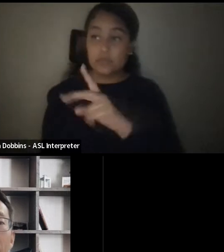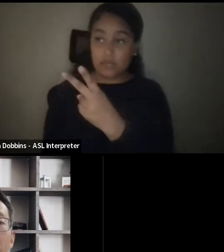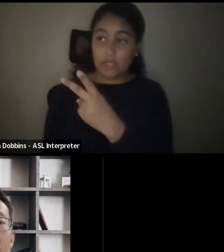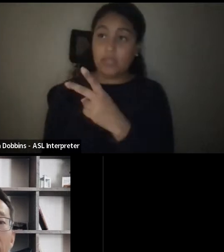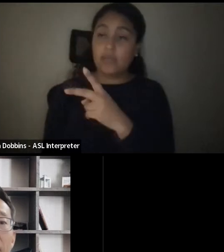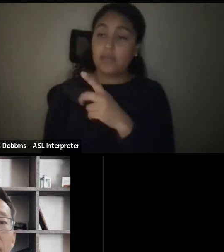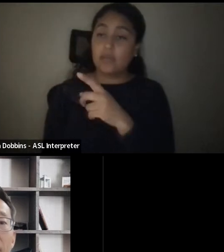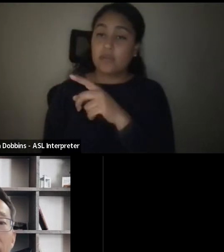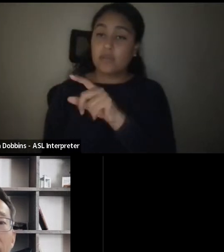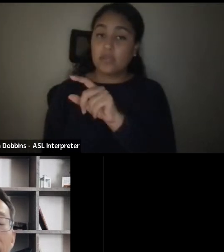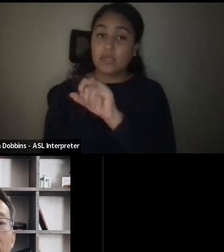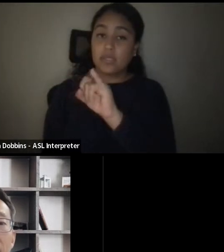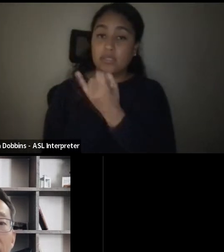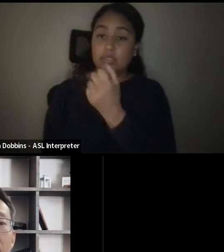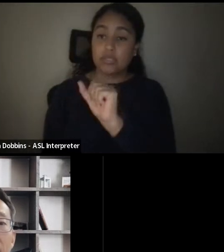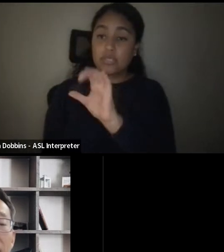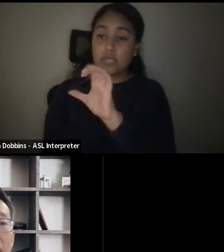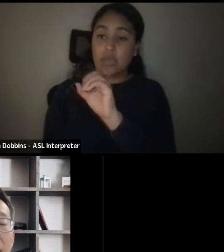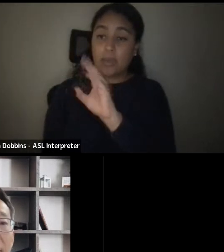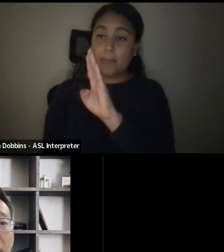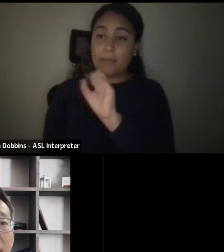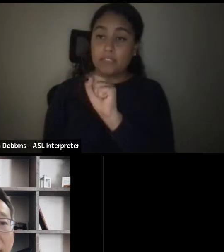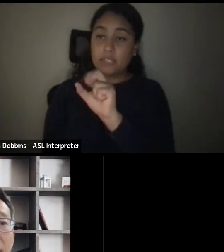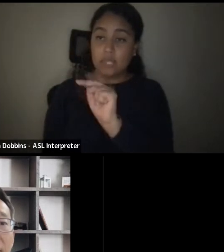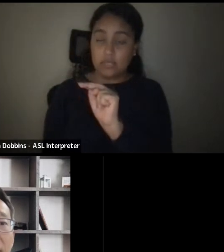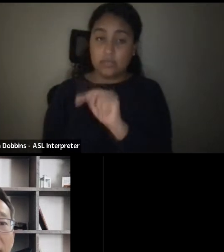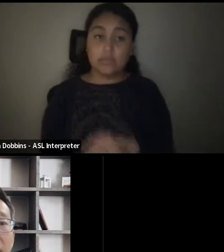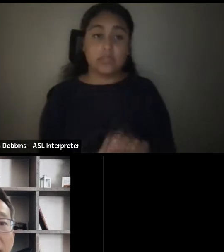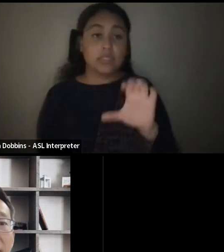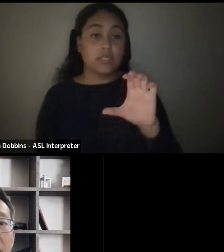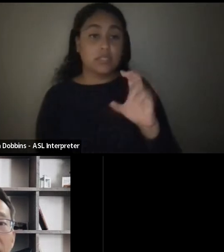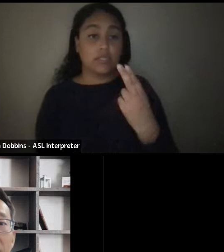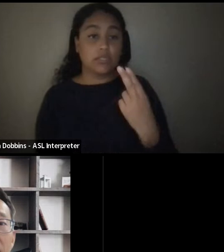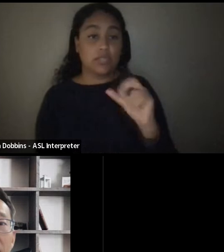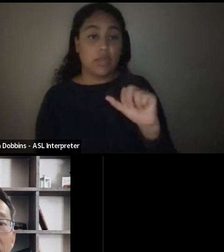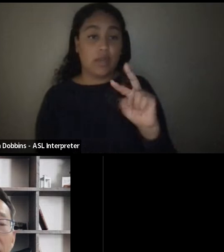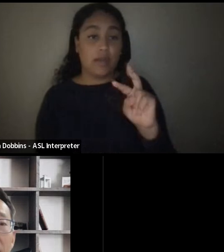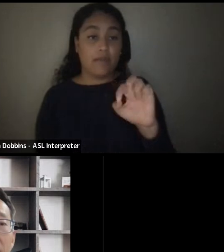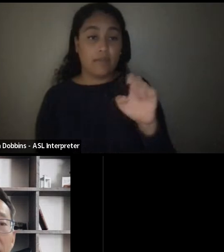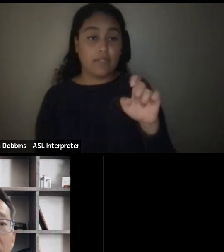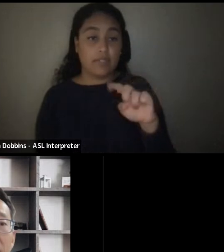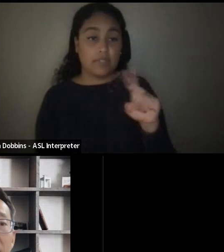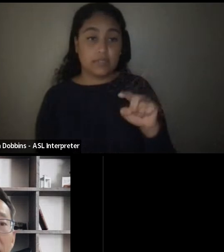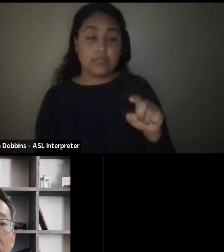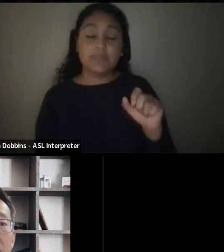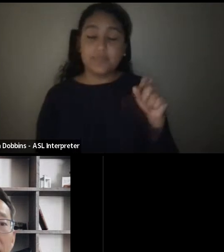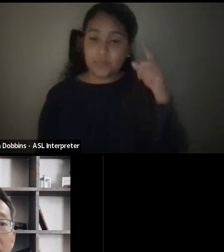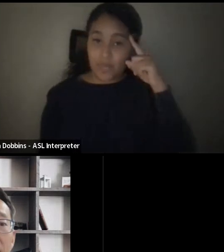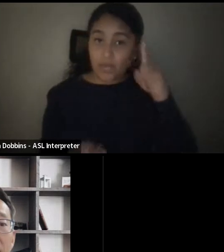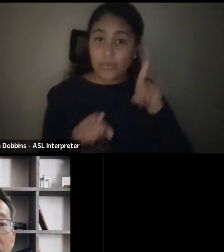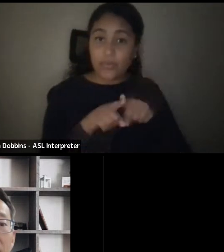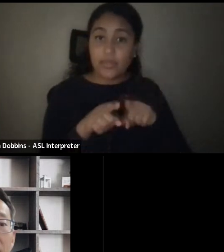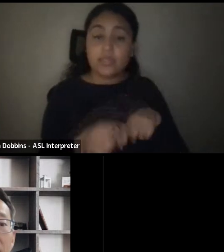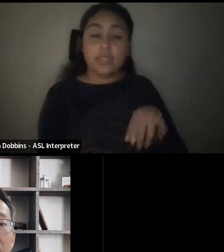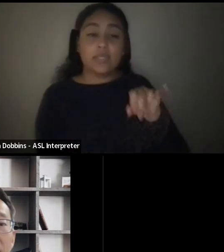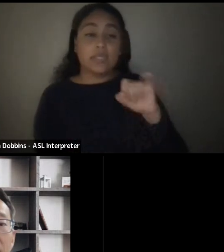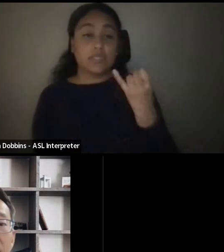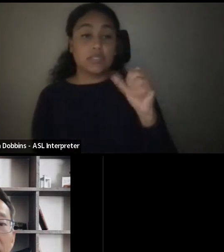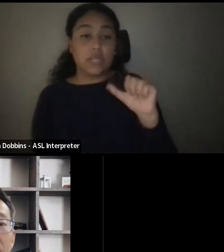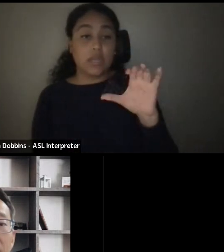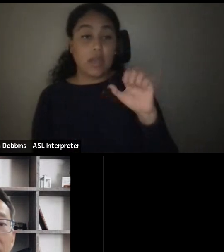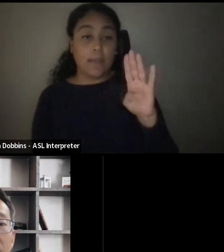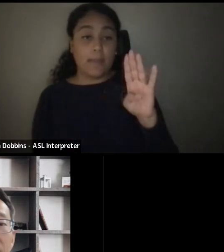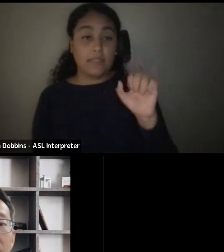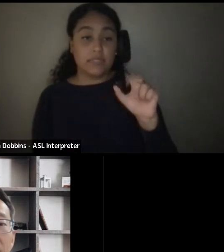Seconded by Trustee Jacobson. Trustee Chavez, how do you vote? Aye. Trustee Jacobson? Aye.